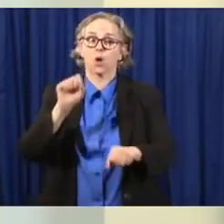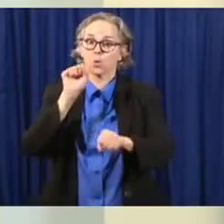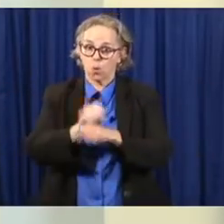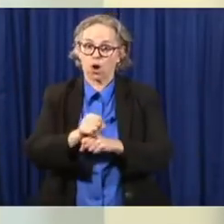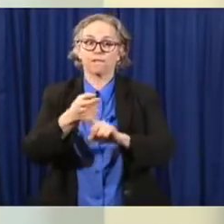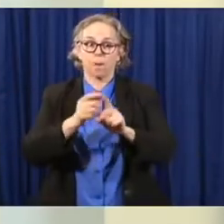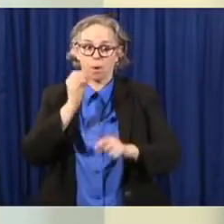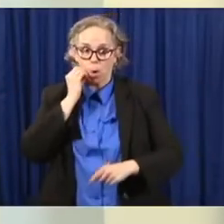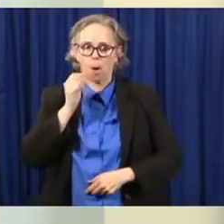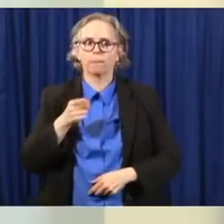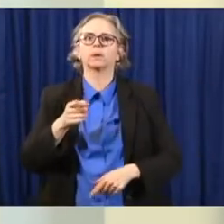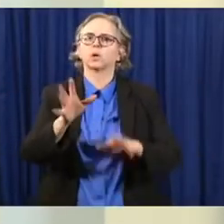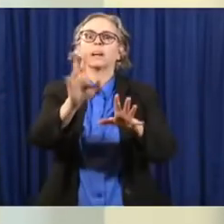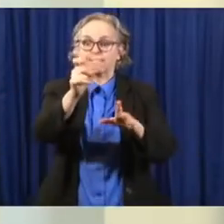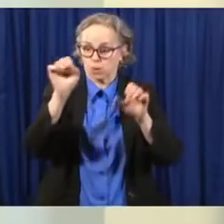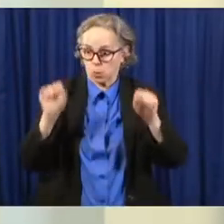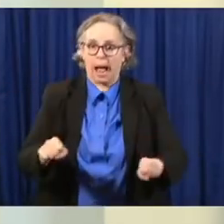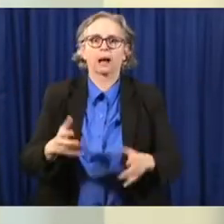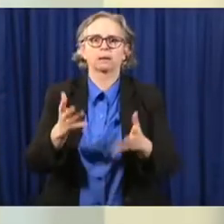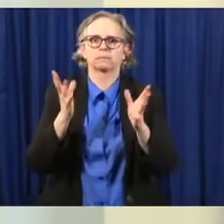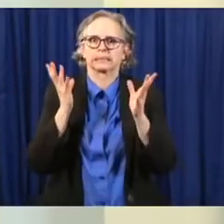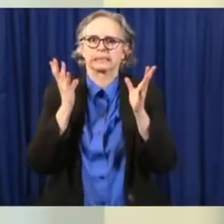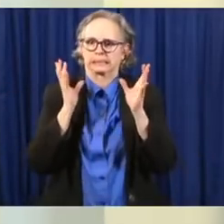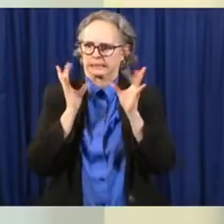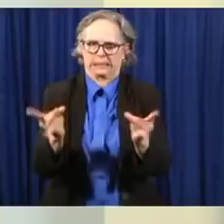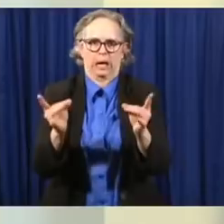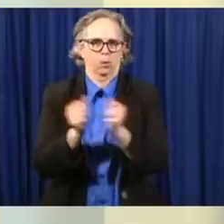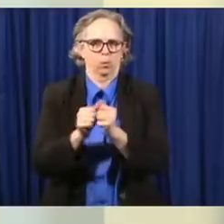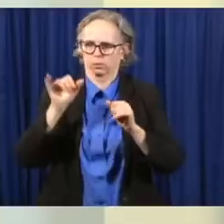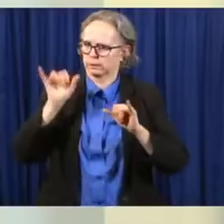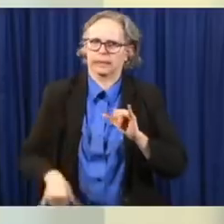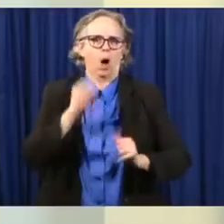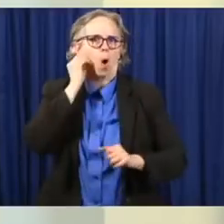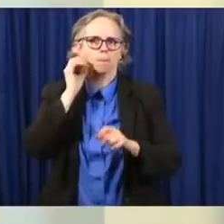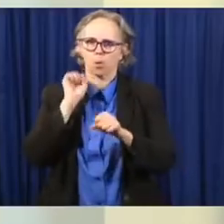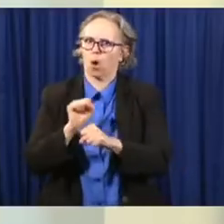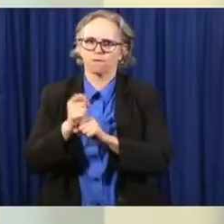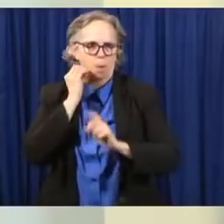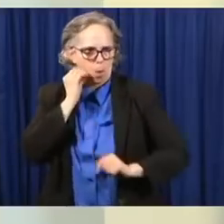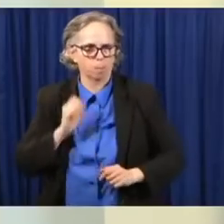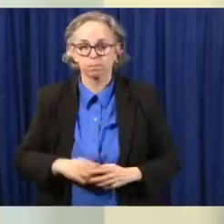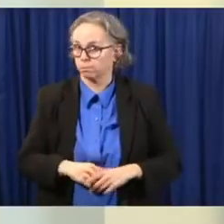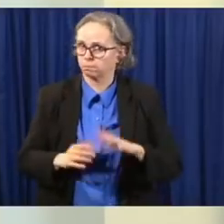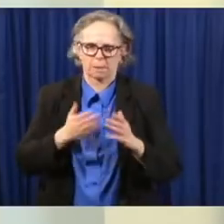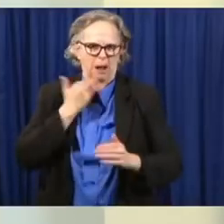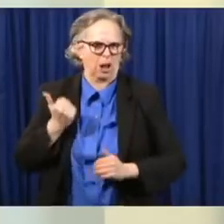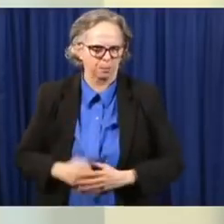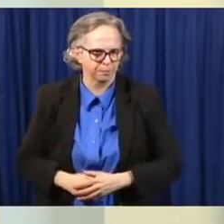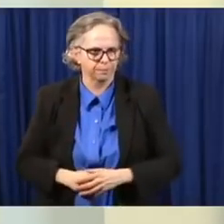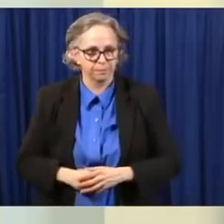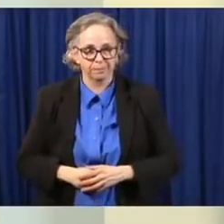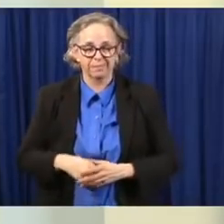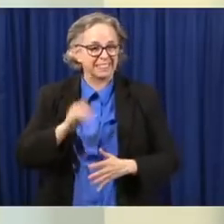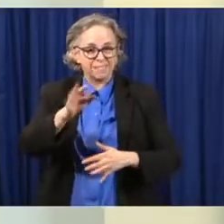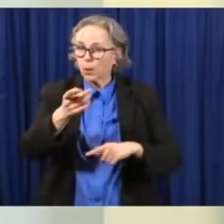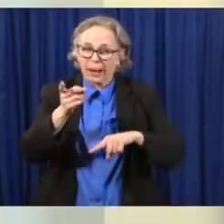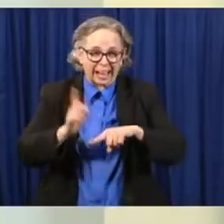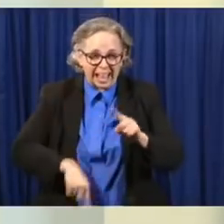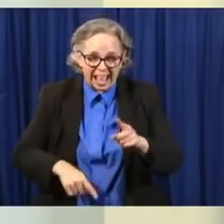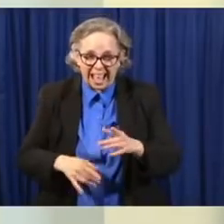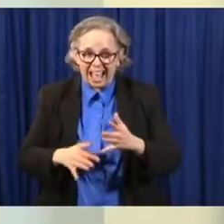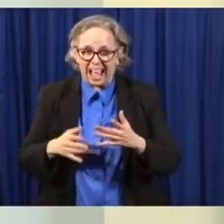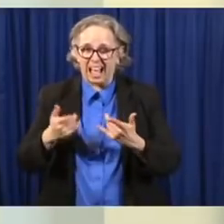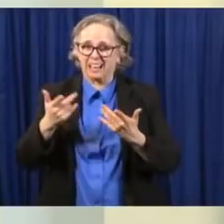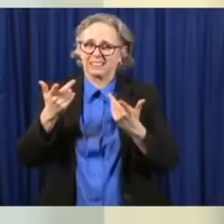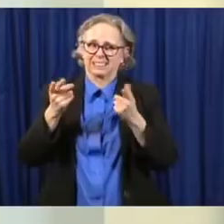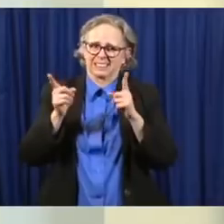way we're doing it now but still advance their work should do it. And the ones that really need that intimate contact, those are the ones where